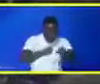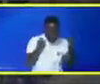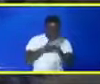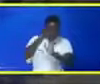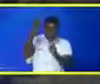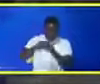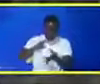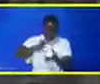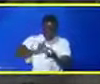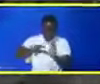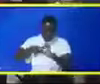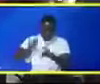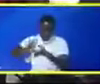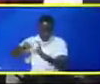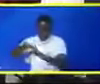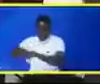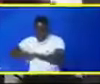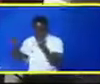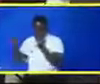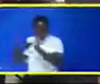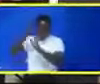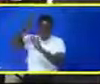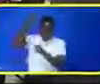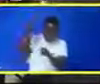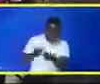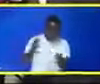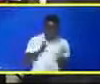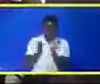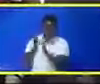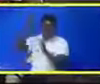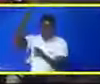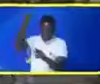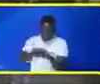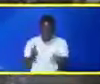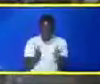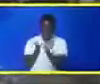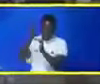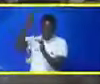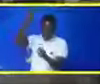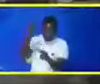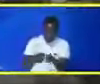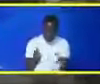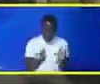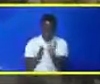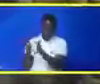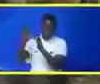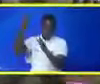In the name of Jesus, in the name of Jesus,